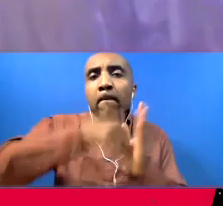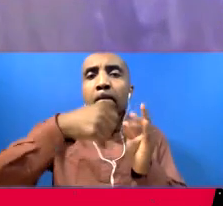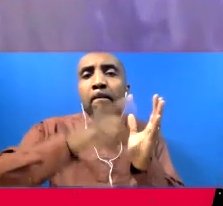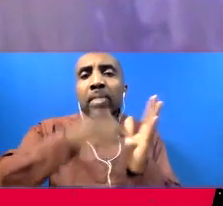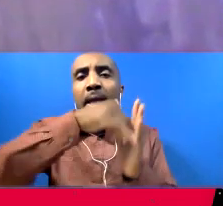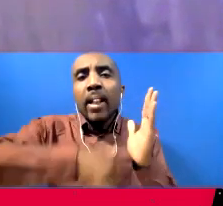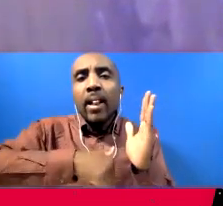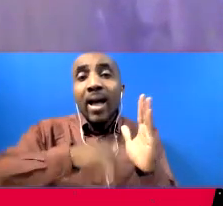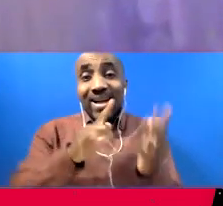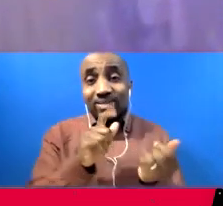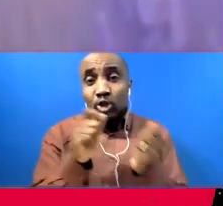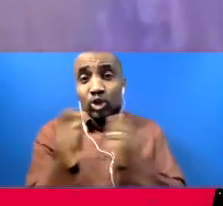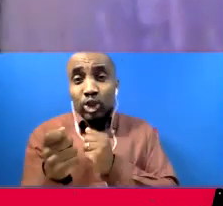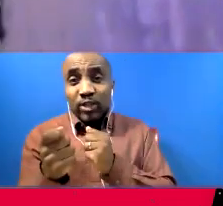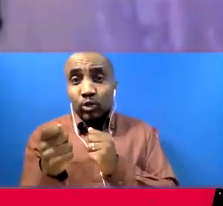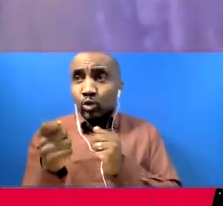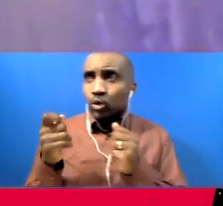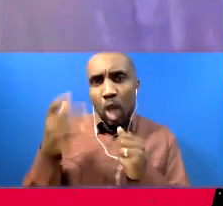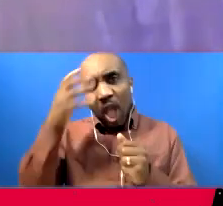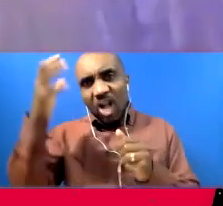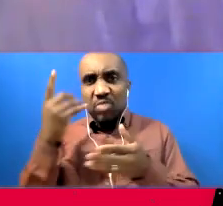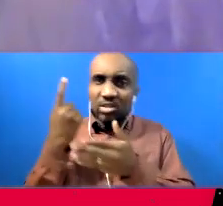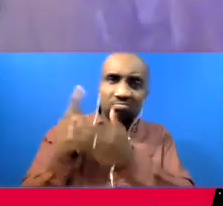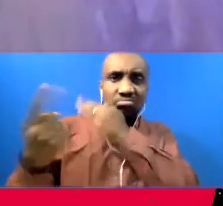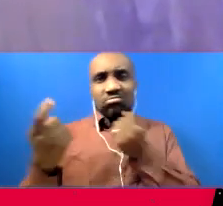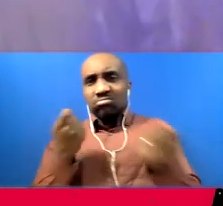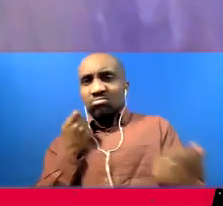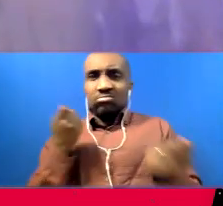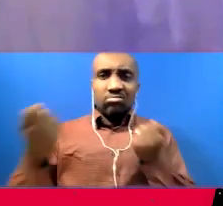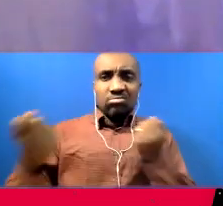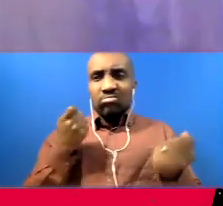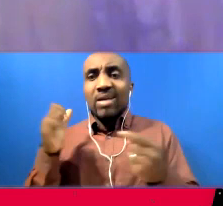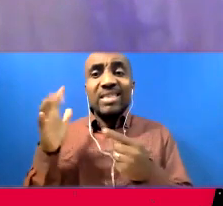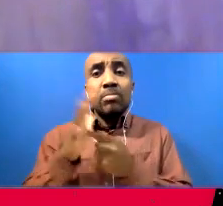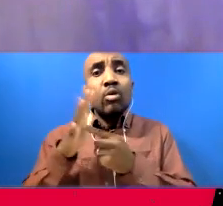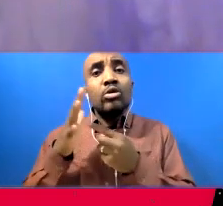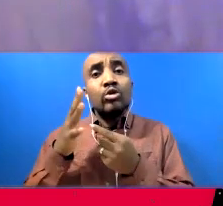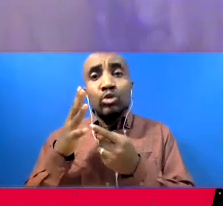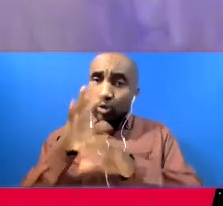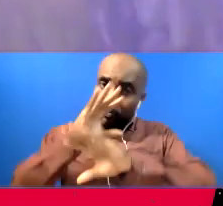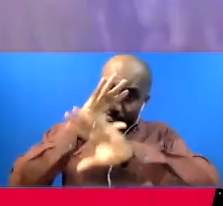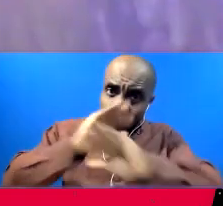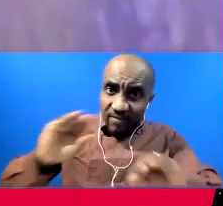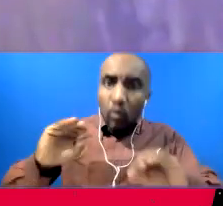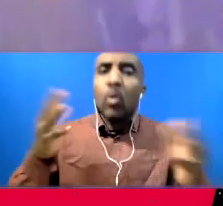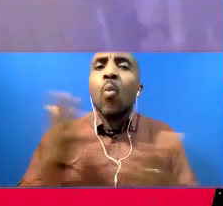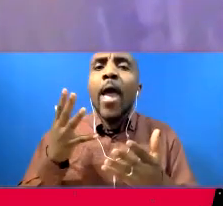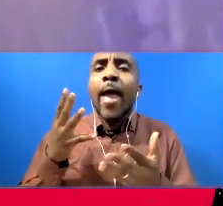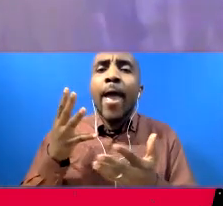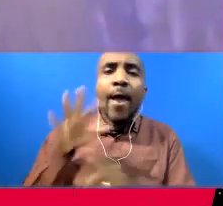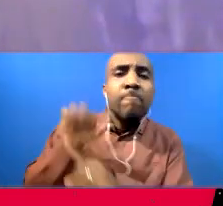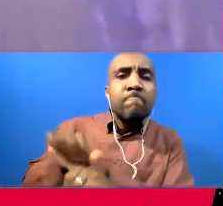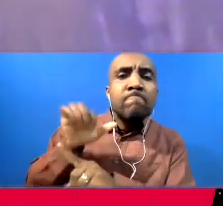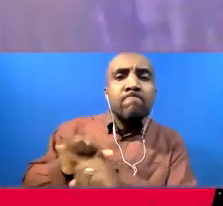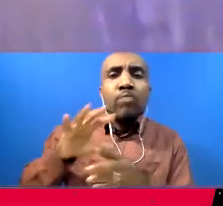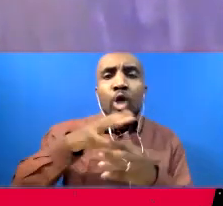towards authoritarianism that we've been seeing. And it's also important to highlight exactly where it is that this finds its roots. The